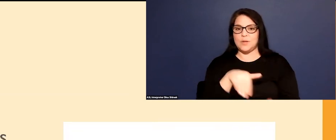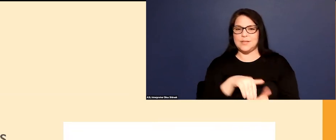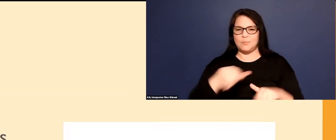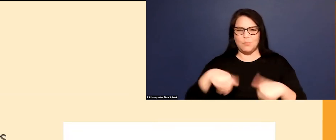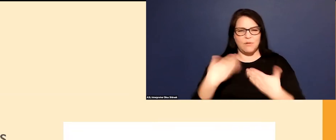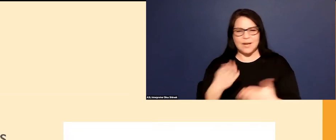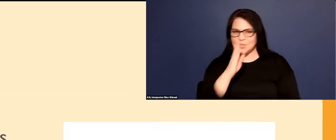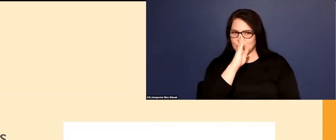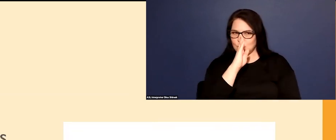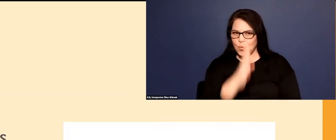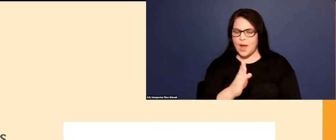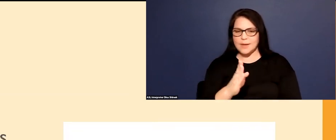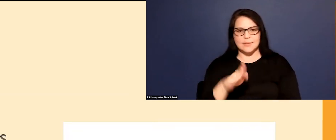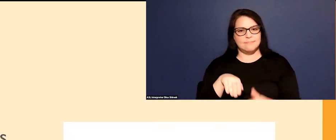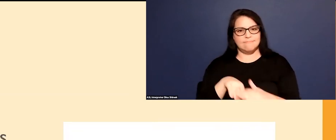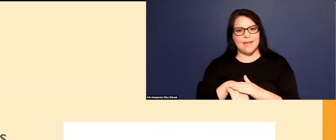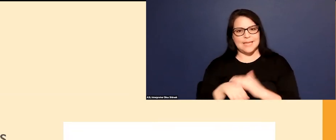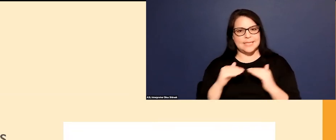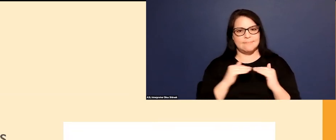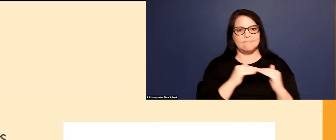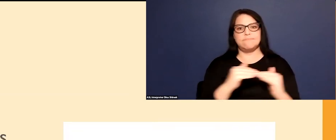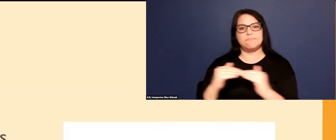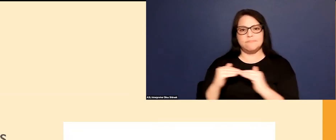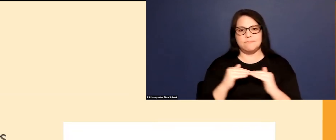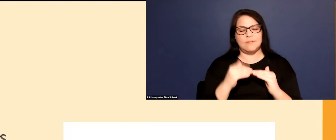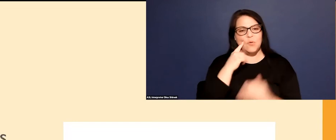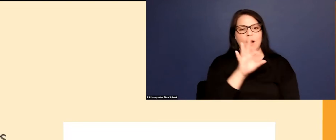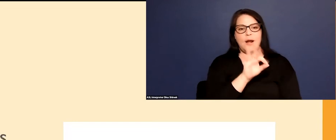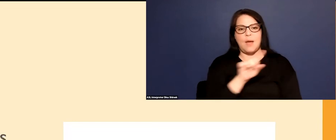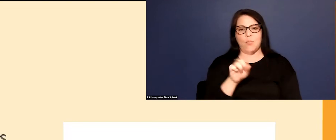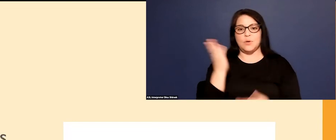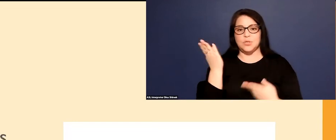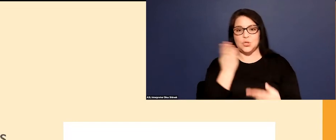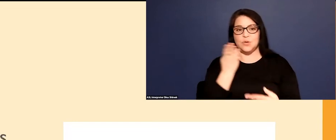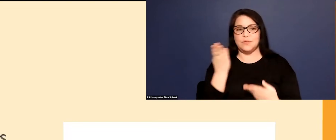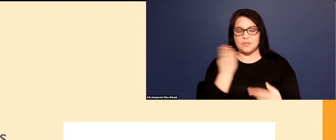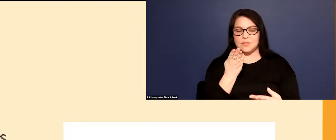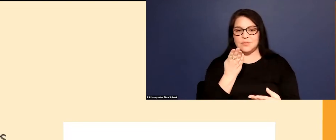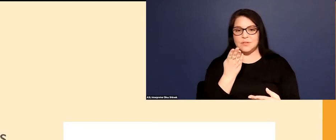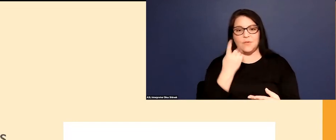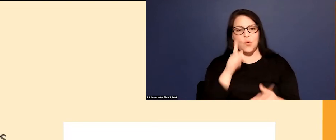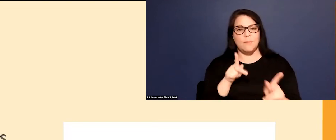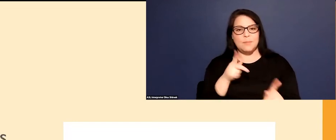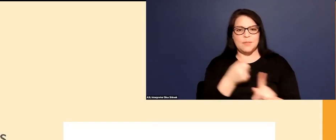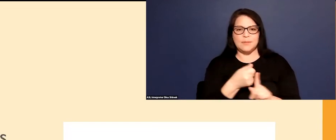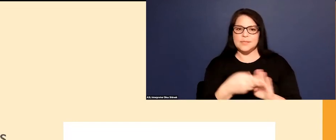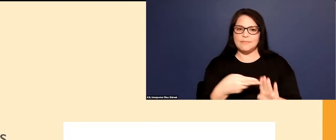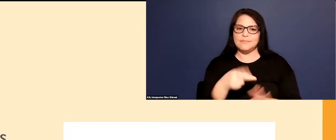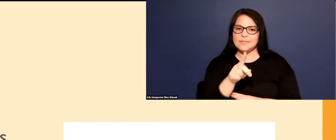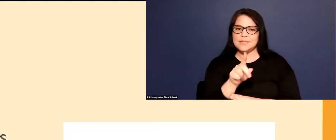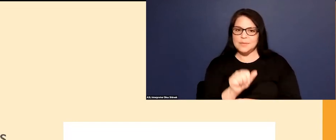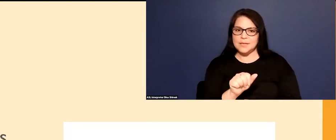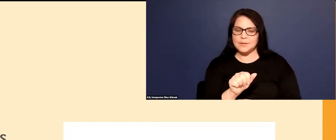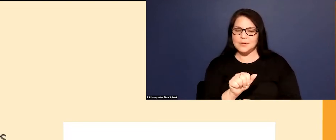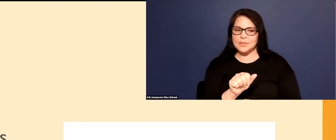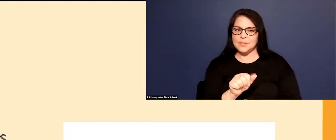direct and equal access to 911 services for people with disabilities who